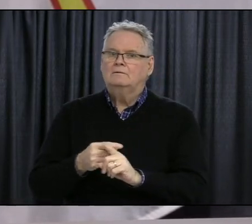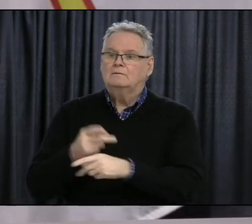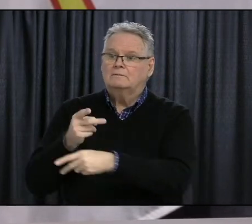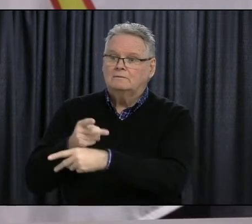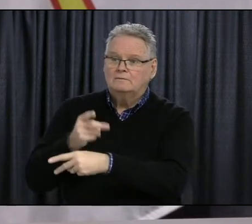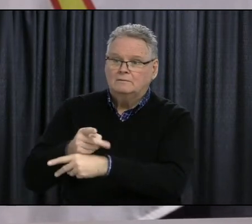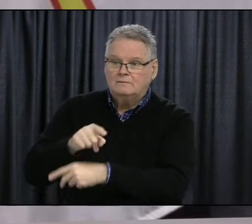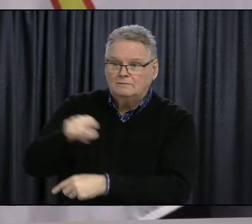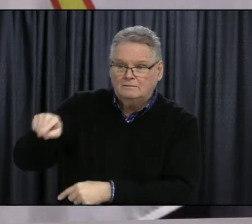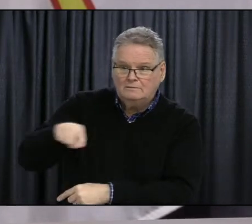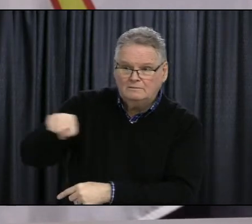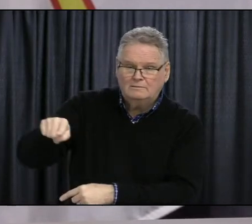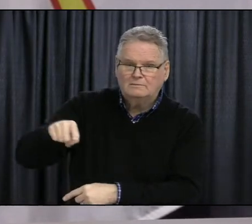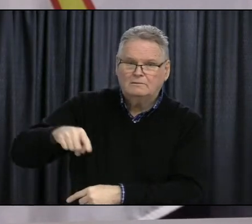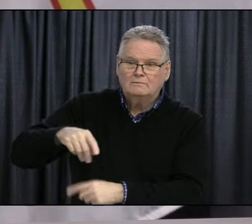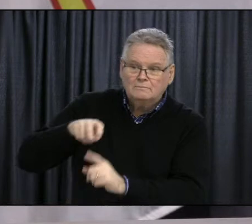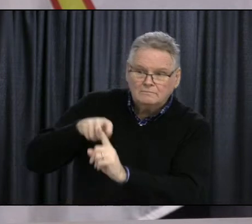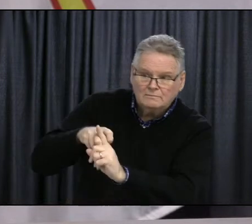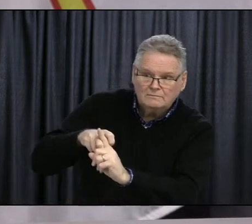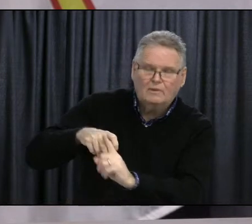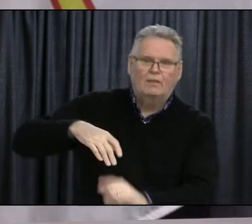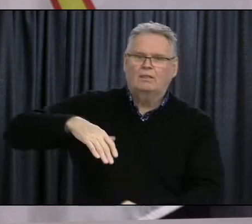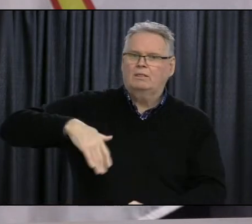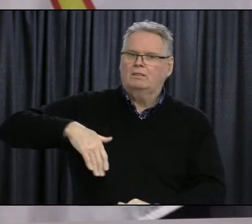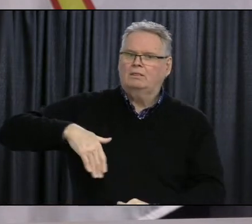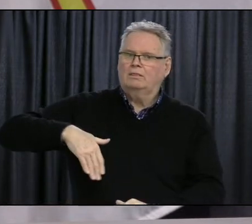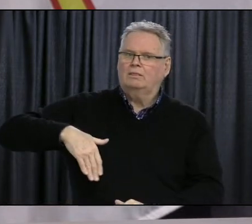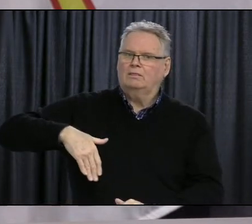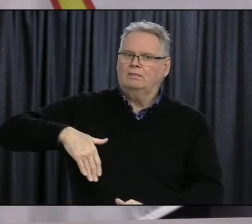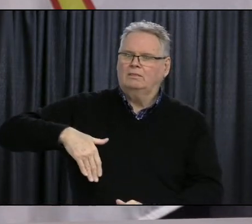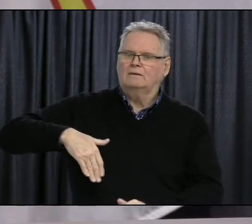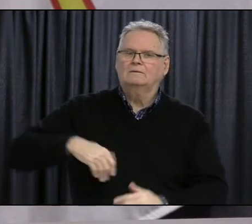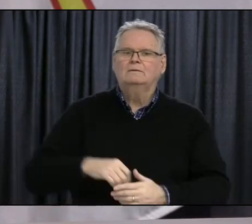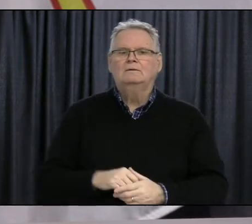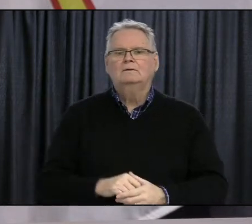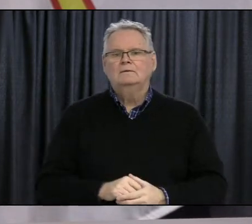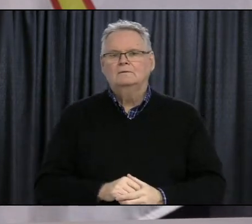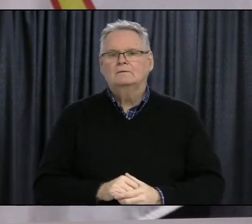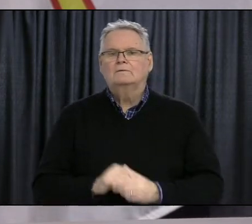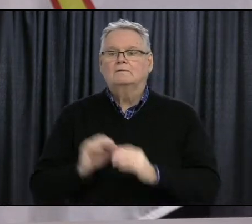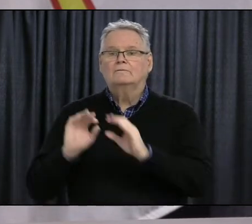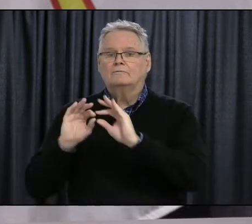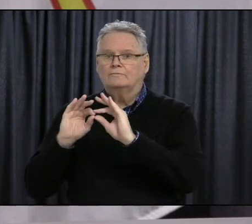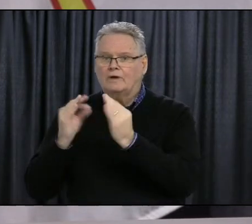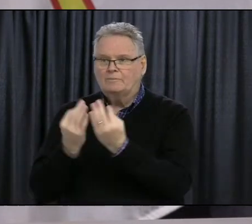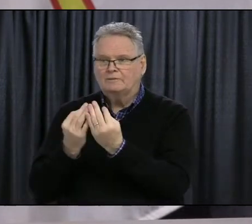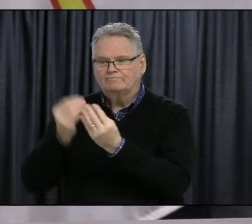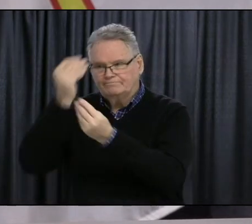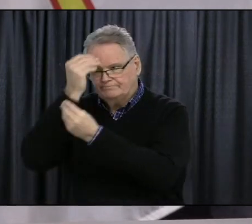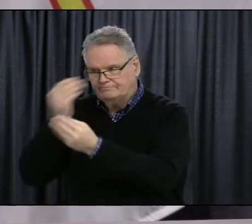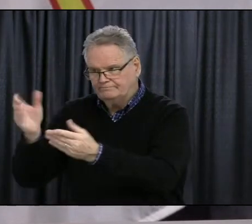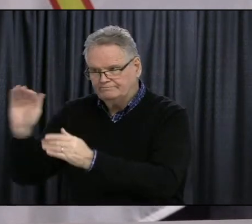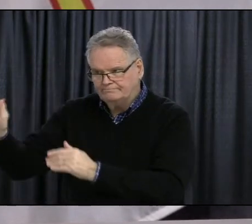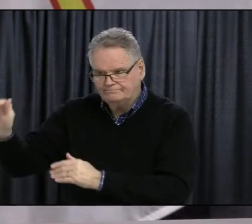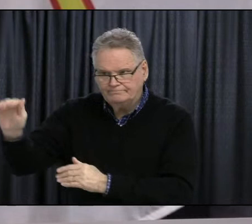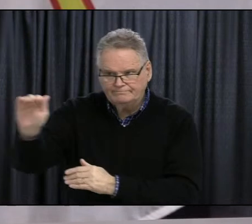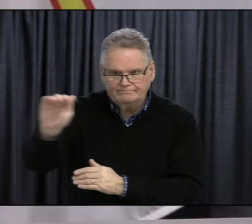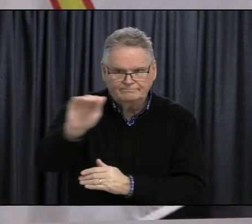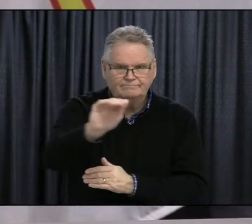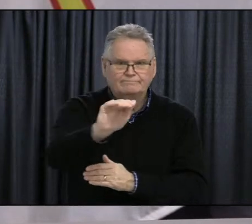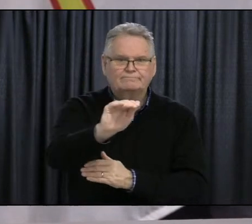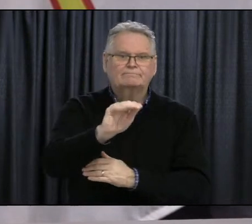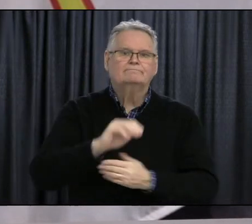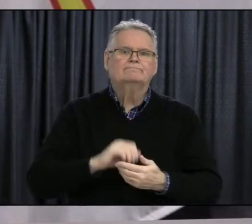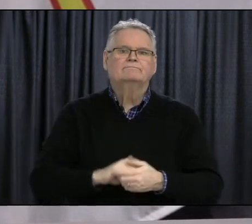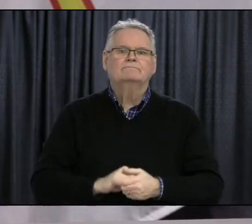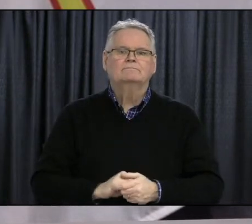parents and guardians have been notified at this time, and public health is following up with the families. The investigation is ongoing,